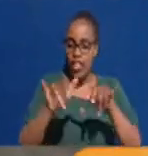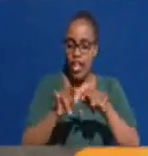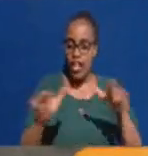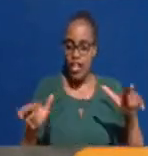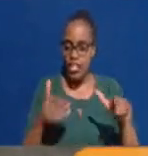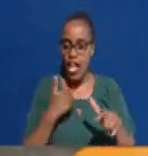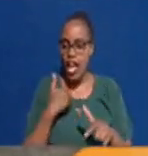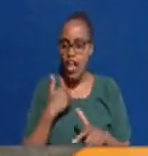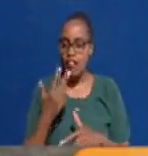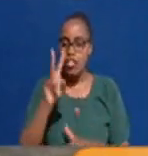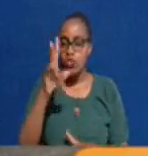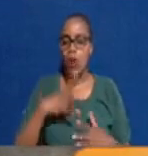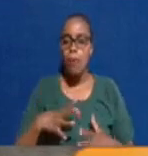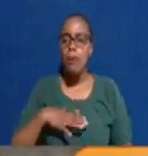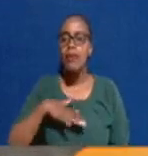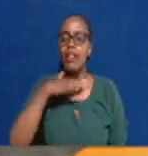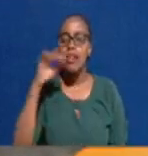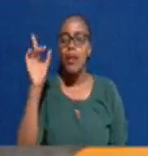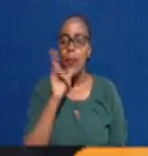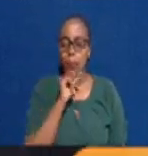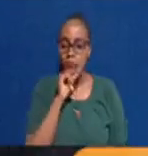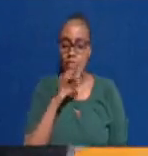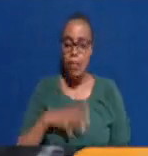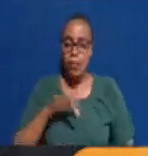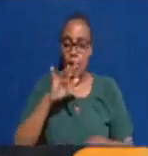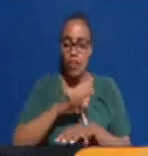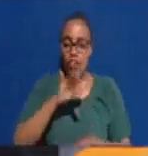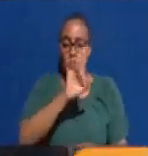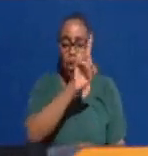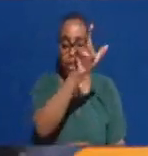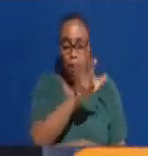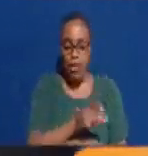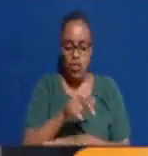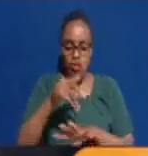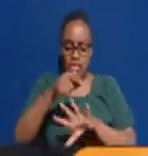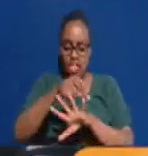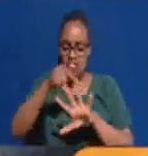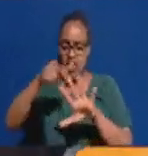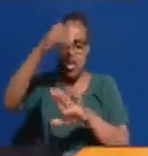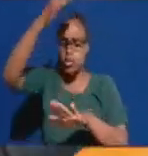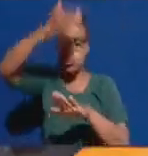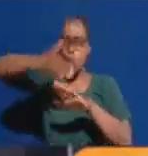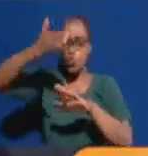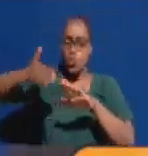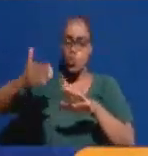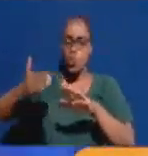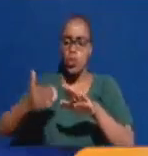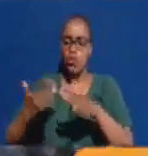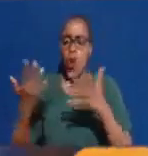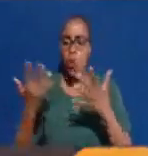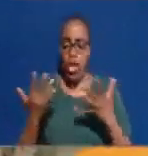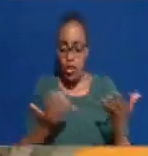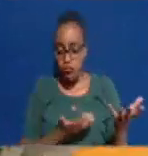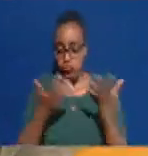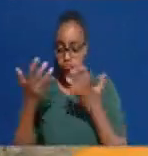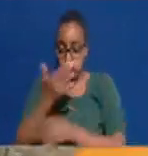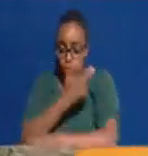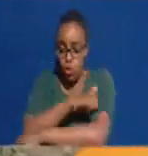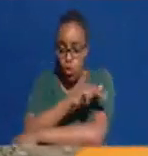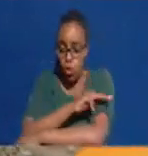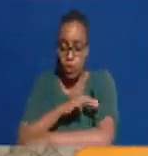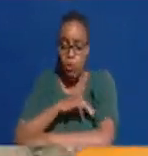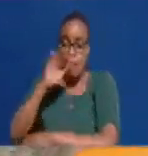two fatalities. The injured, including one whose fingers were chopped off, were rushed to the Mama Lucy Kibaki